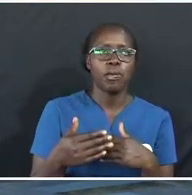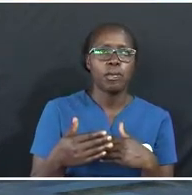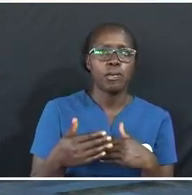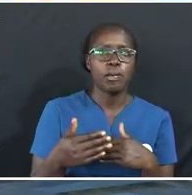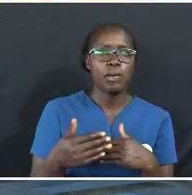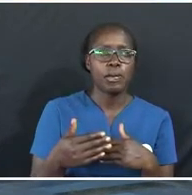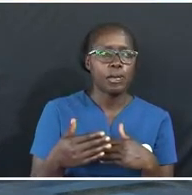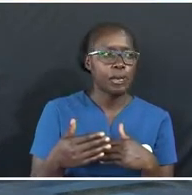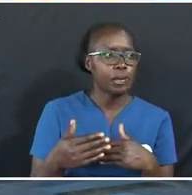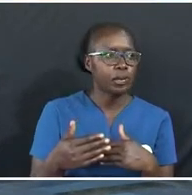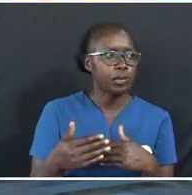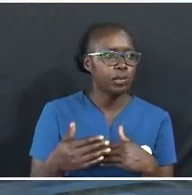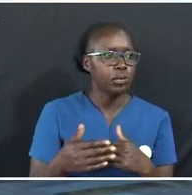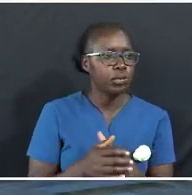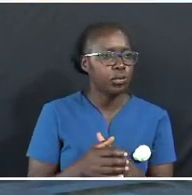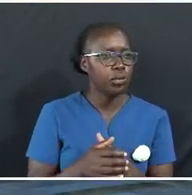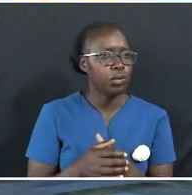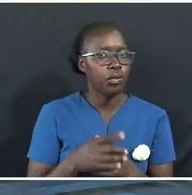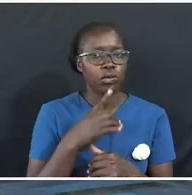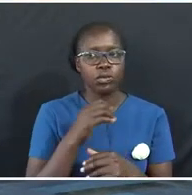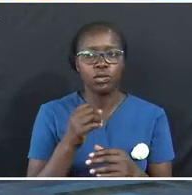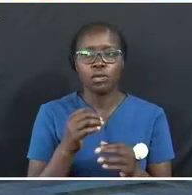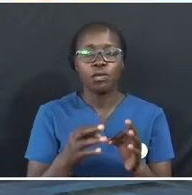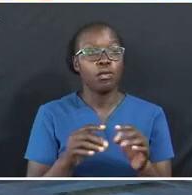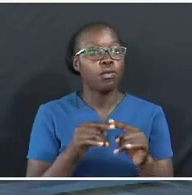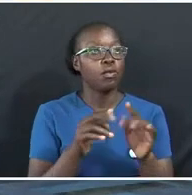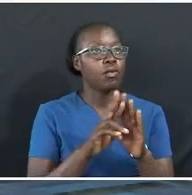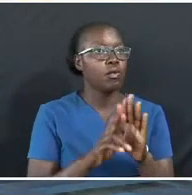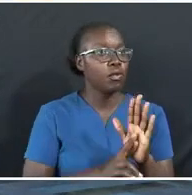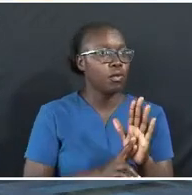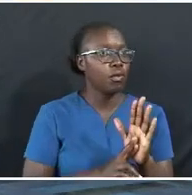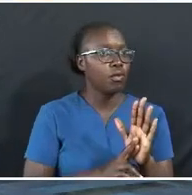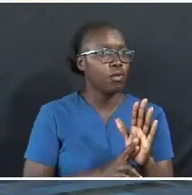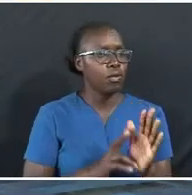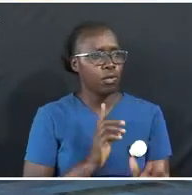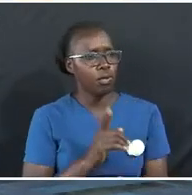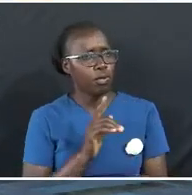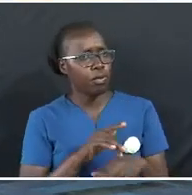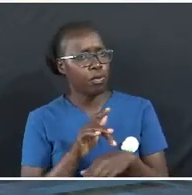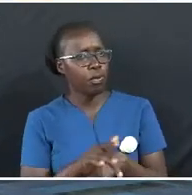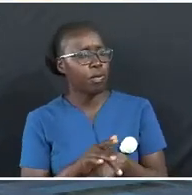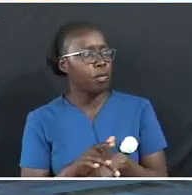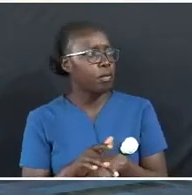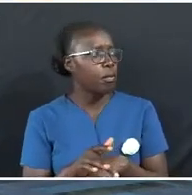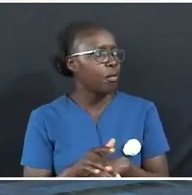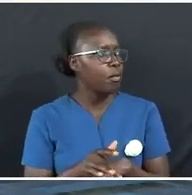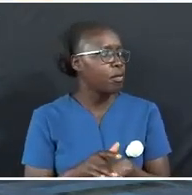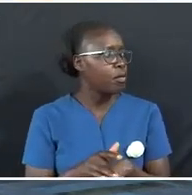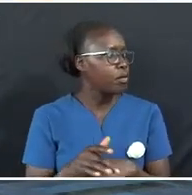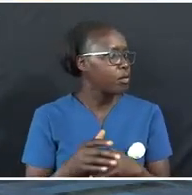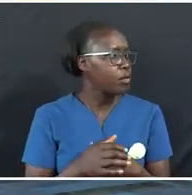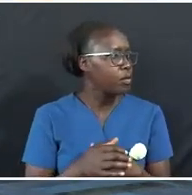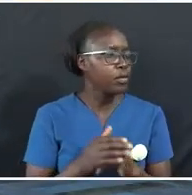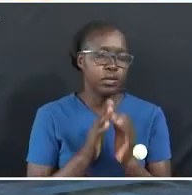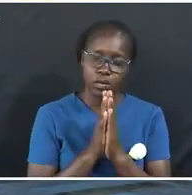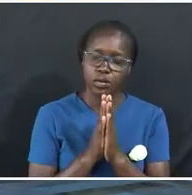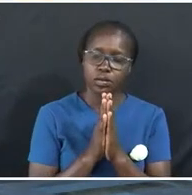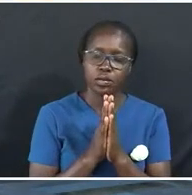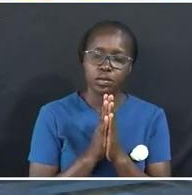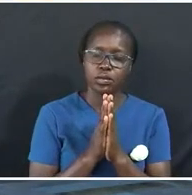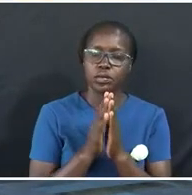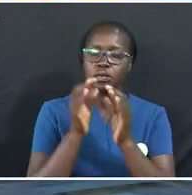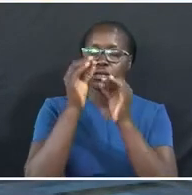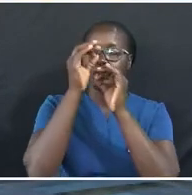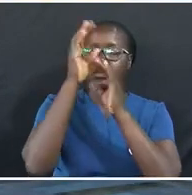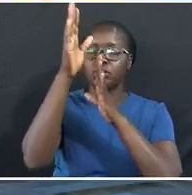if I am not breaking any rule. So if I break a rule, you warn me in advance. All right, let us pray. Our